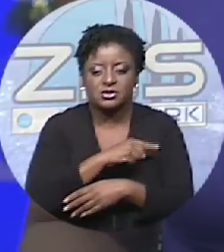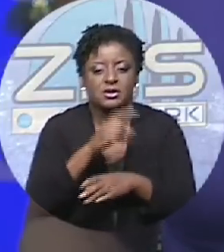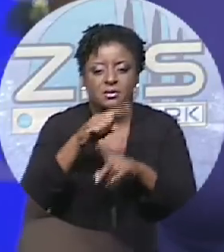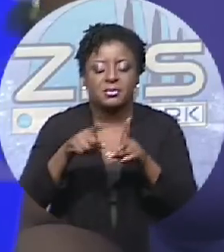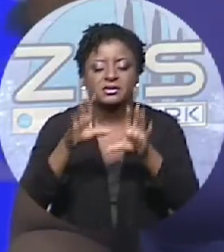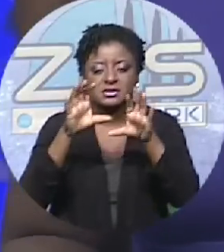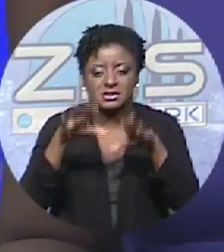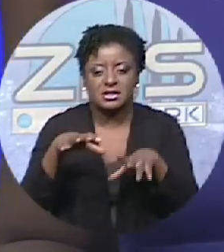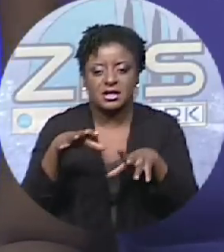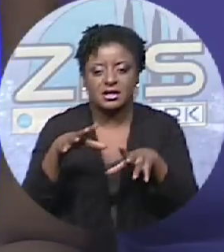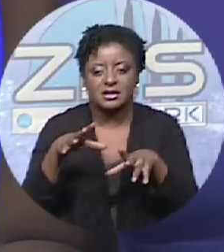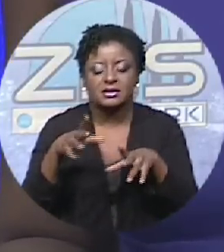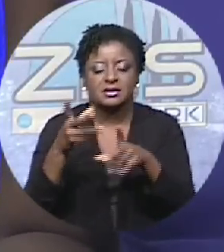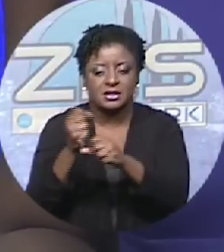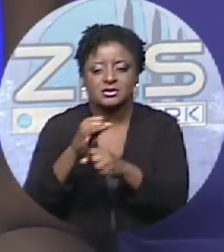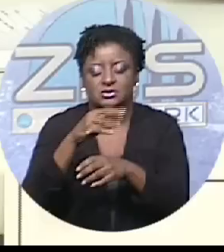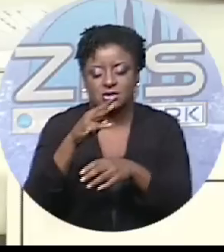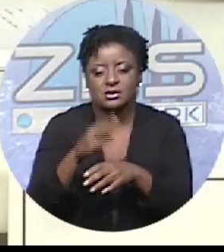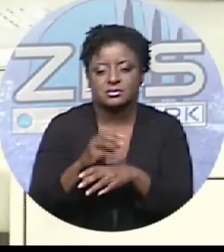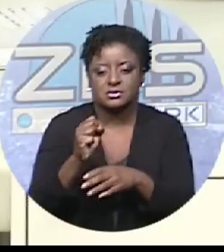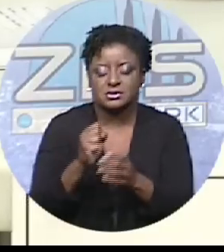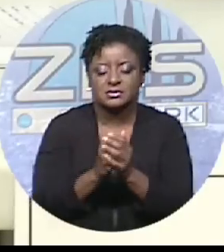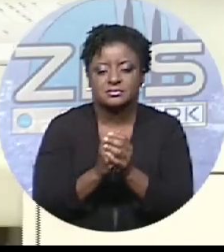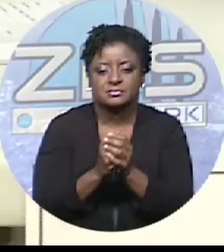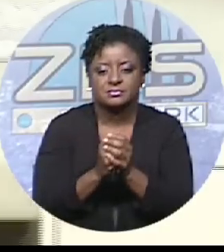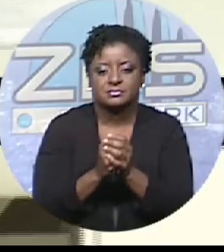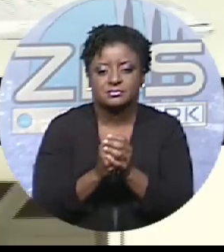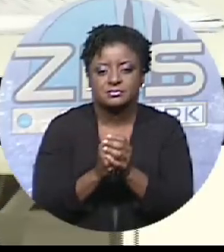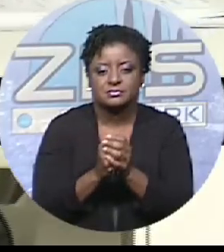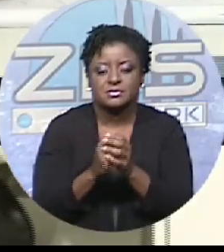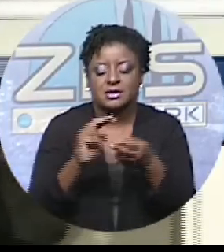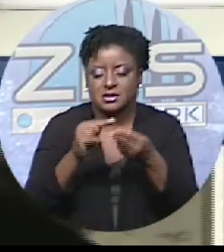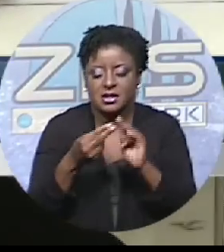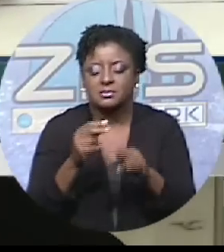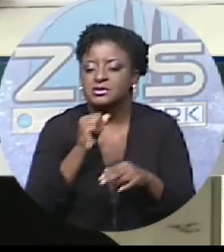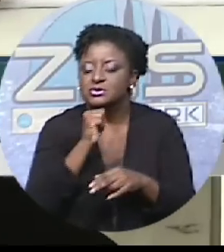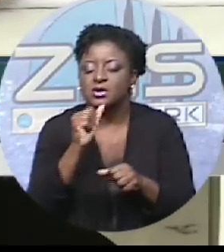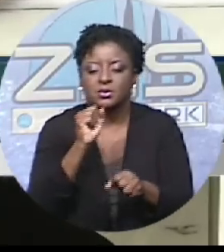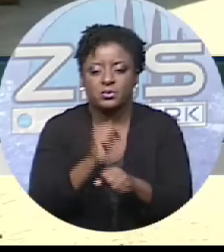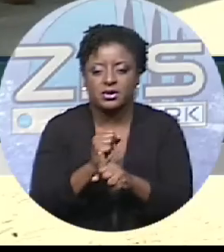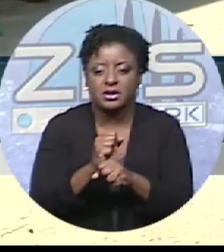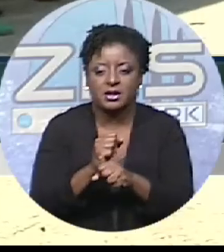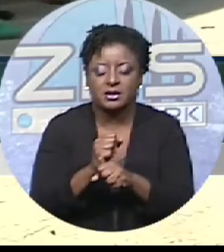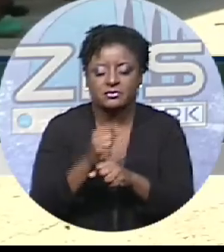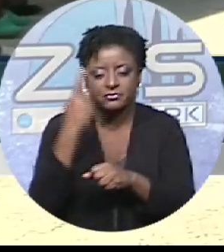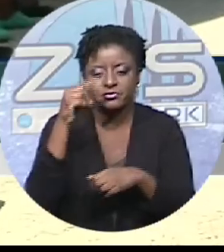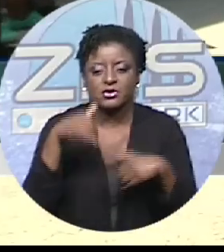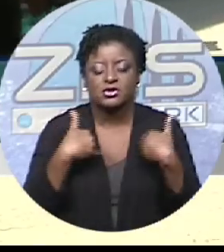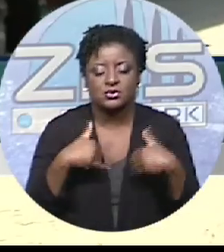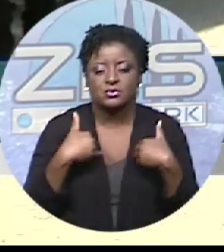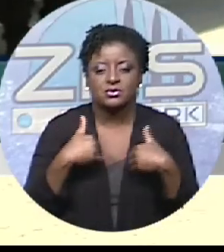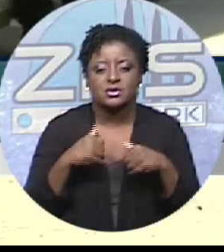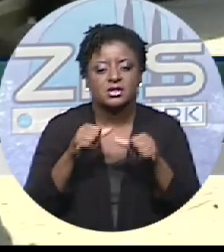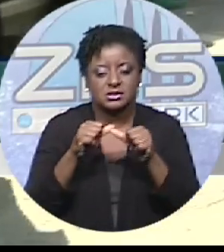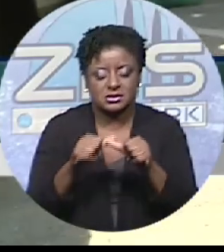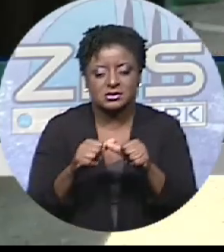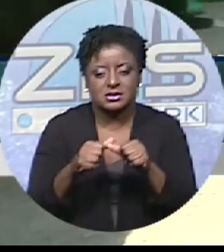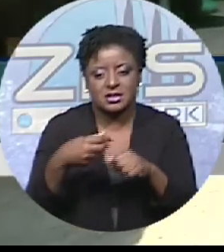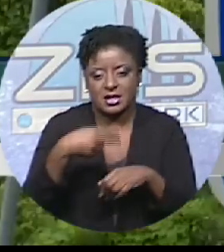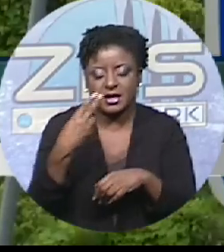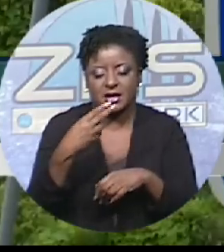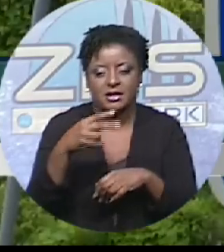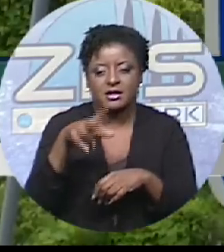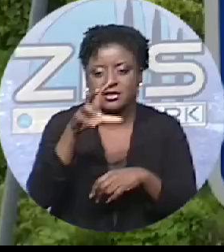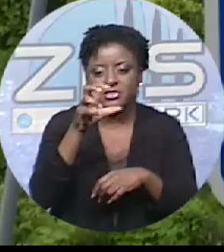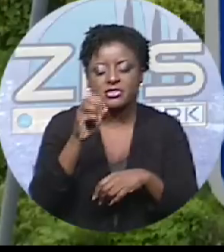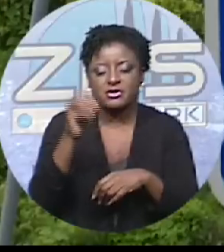Janaea Noel Ferguson has this update. Unemployment for youth in the country remains at its highest, around 30%. Officials